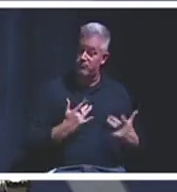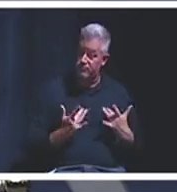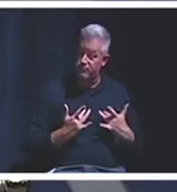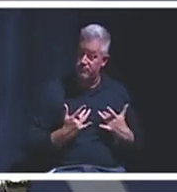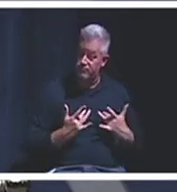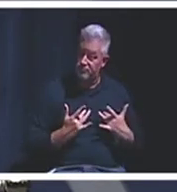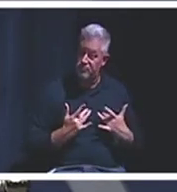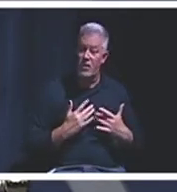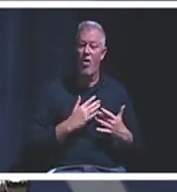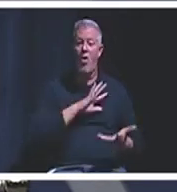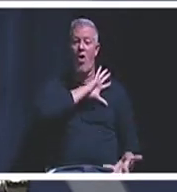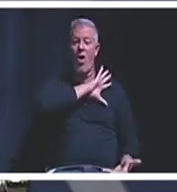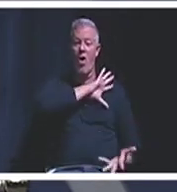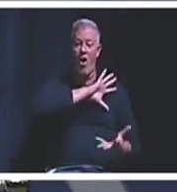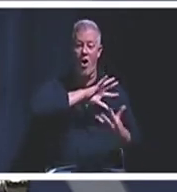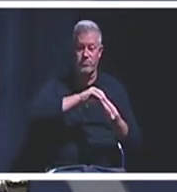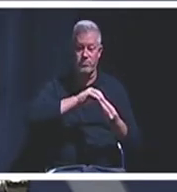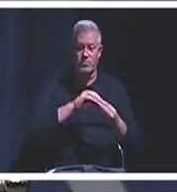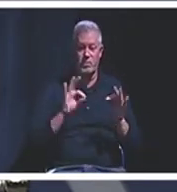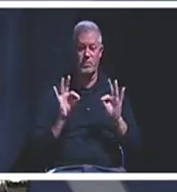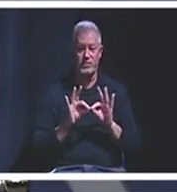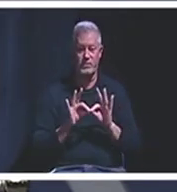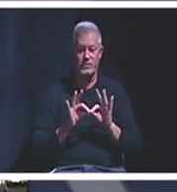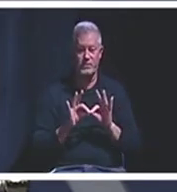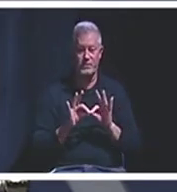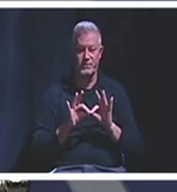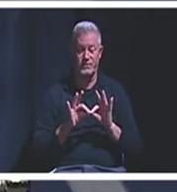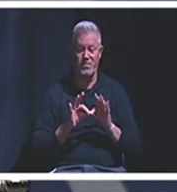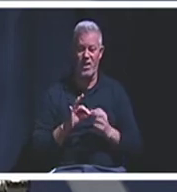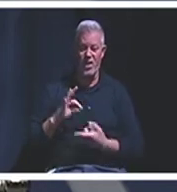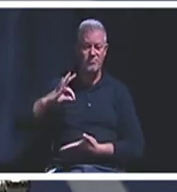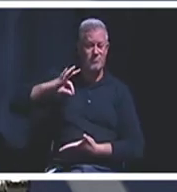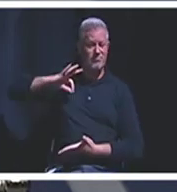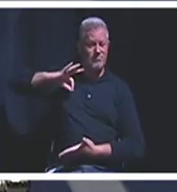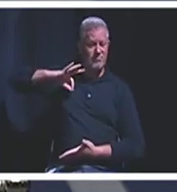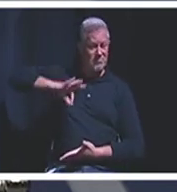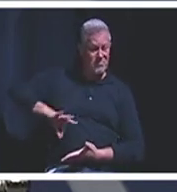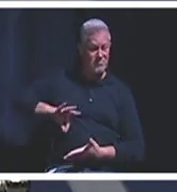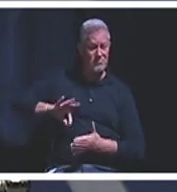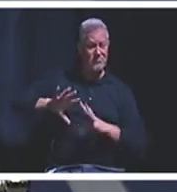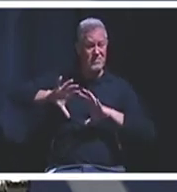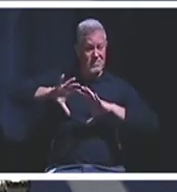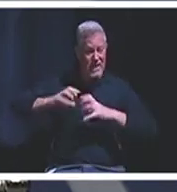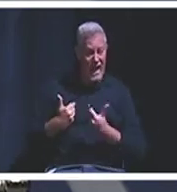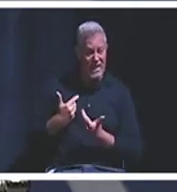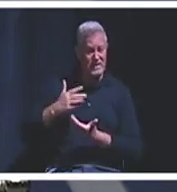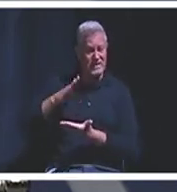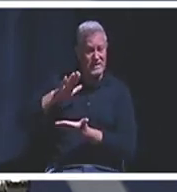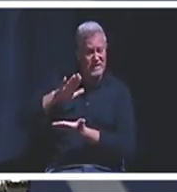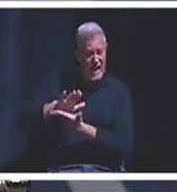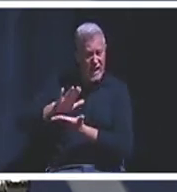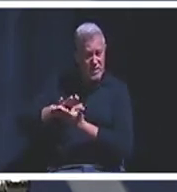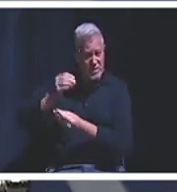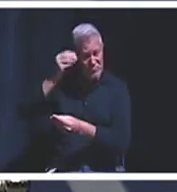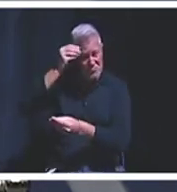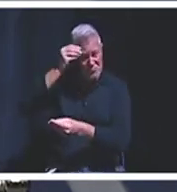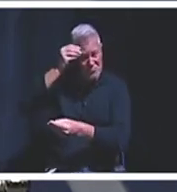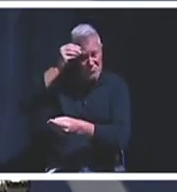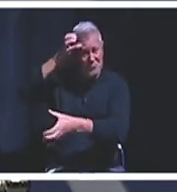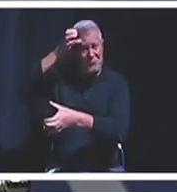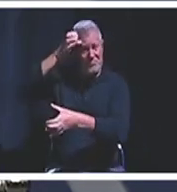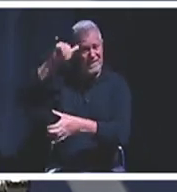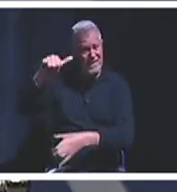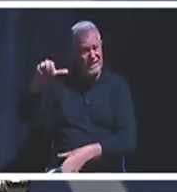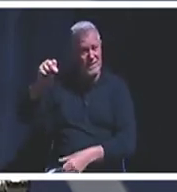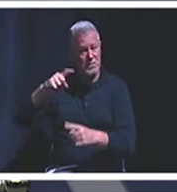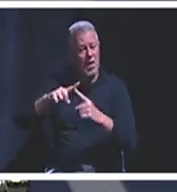all worth it. Not only did we gain from our classes and academic work, but our master's programs